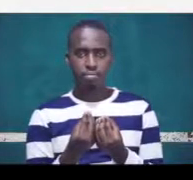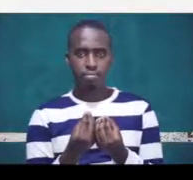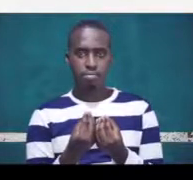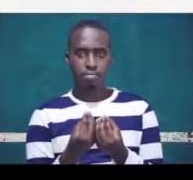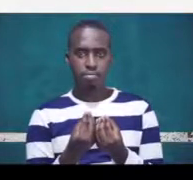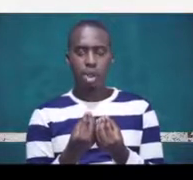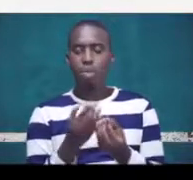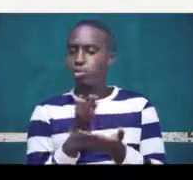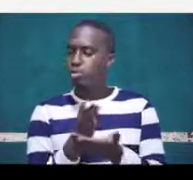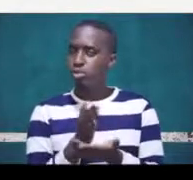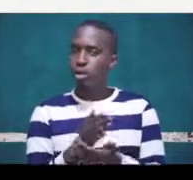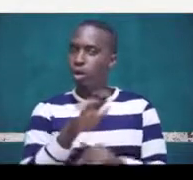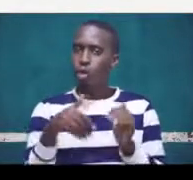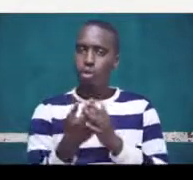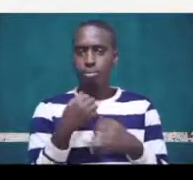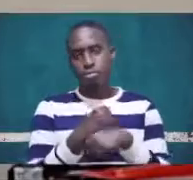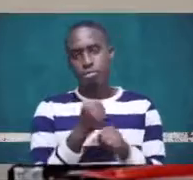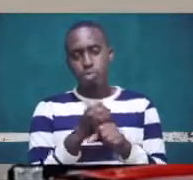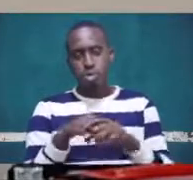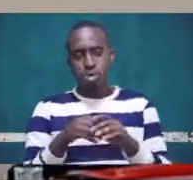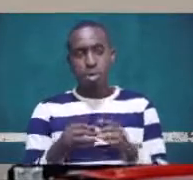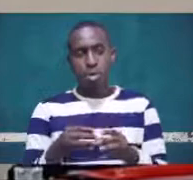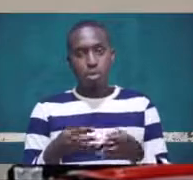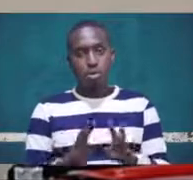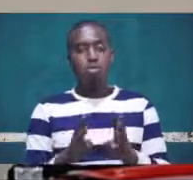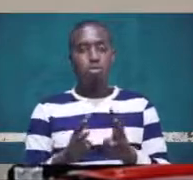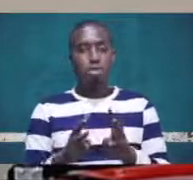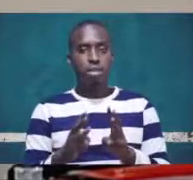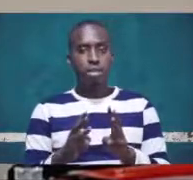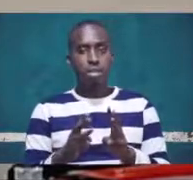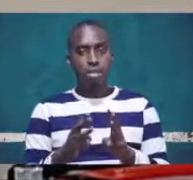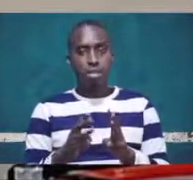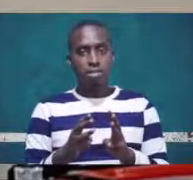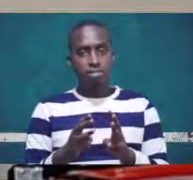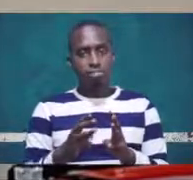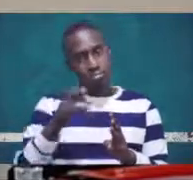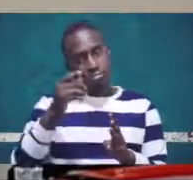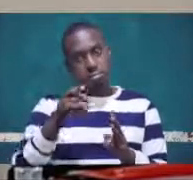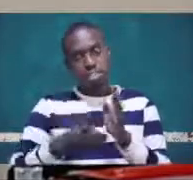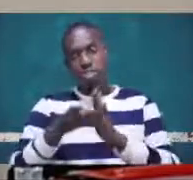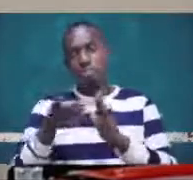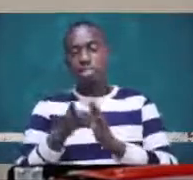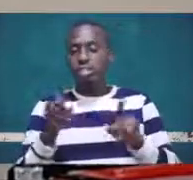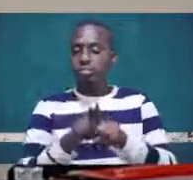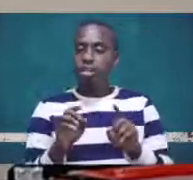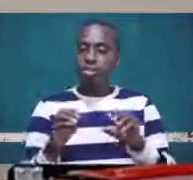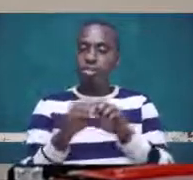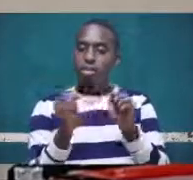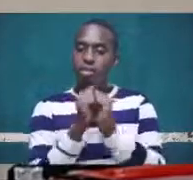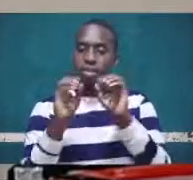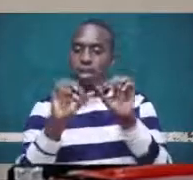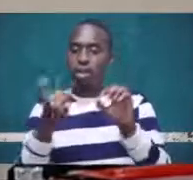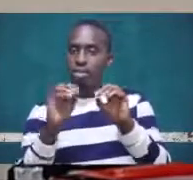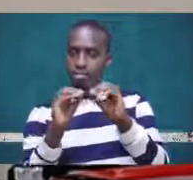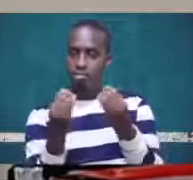locally made or in a modern way make substances that are within other organisms, and we put them in the lab and